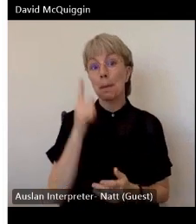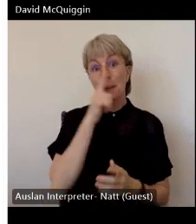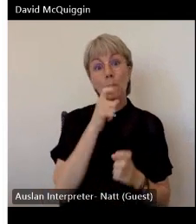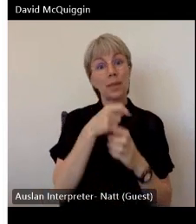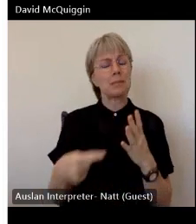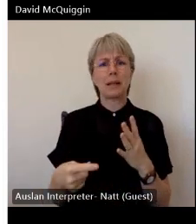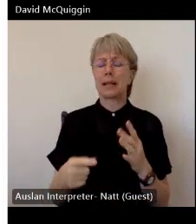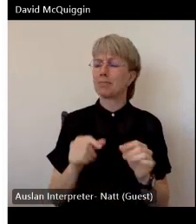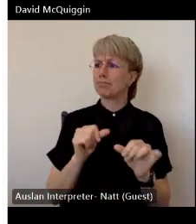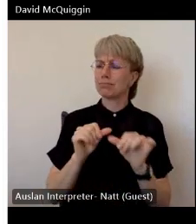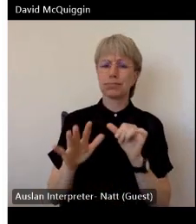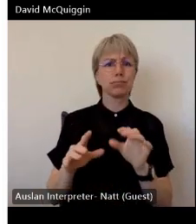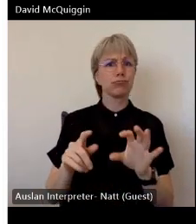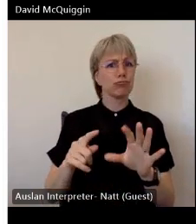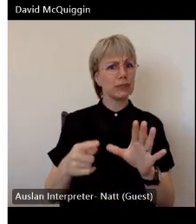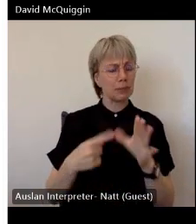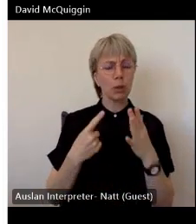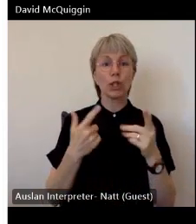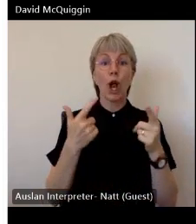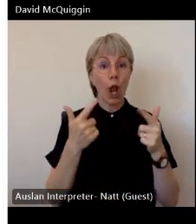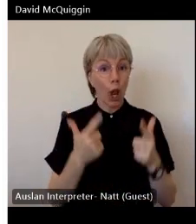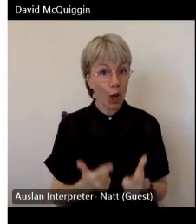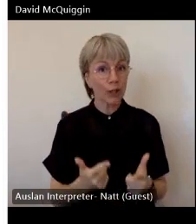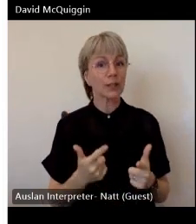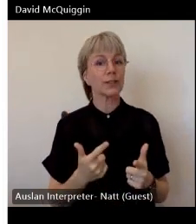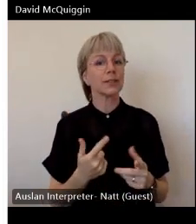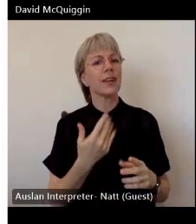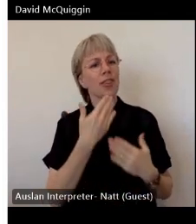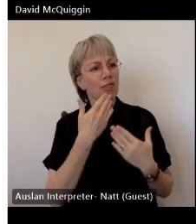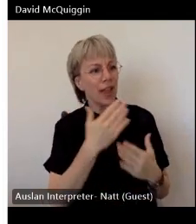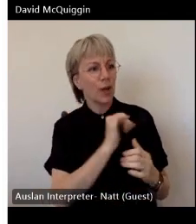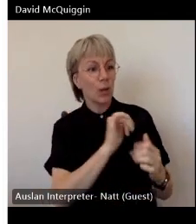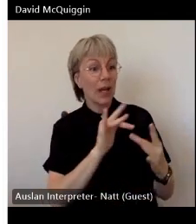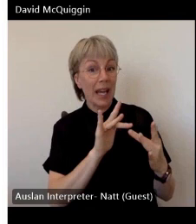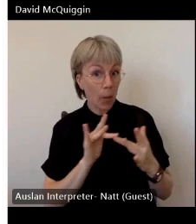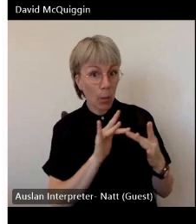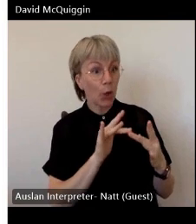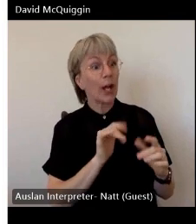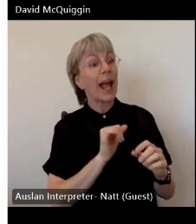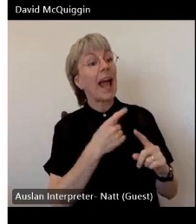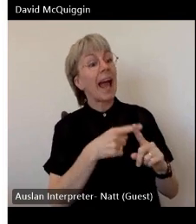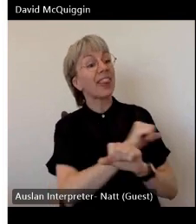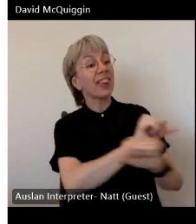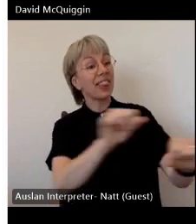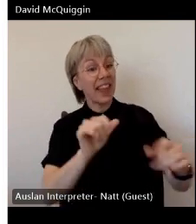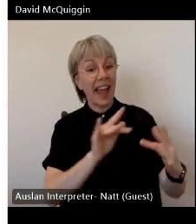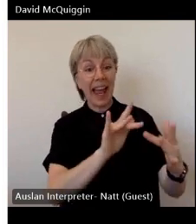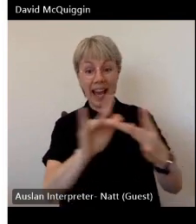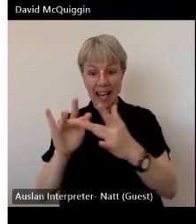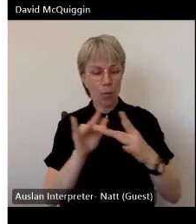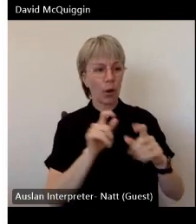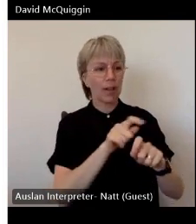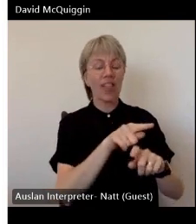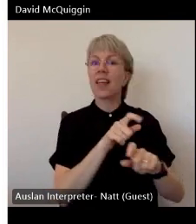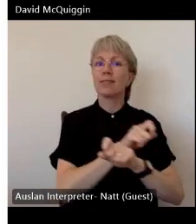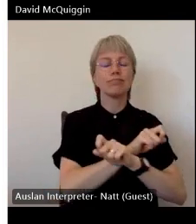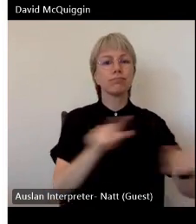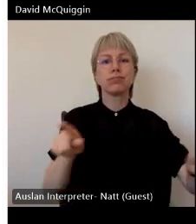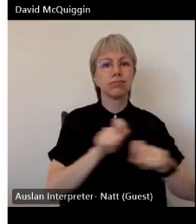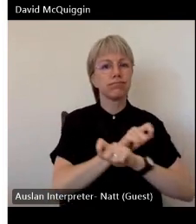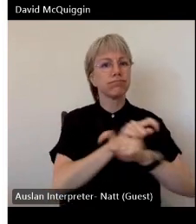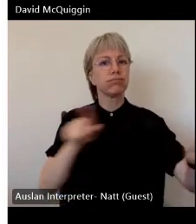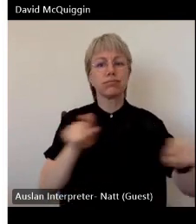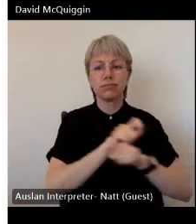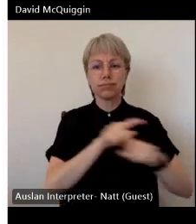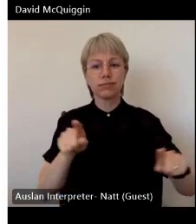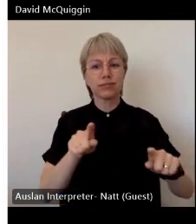was outstanding, and we want to thank all our networks and their networks for sharing the survey so widely. It was an